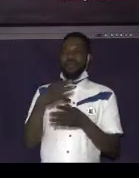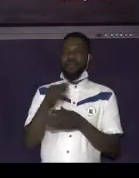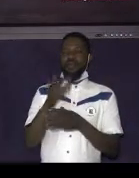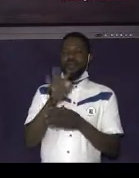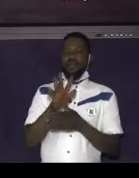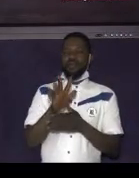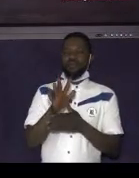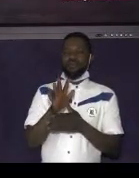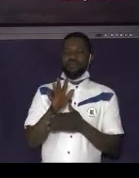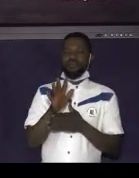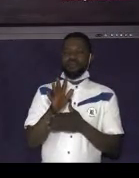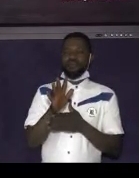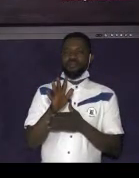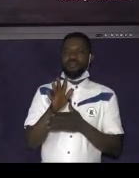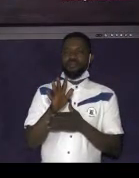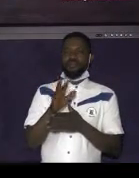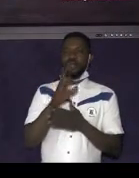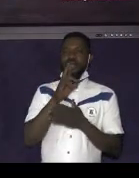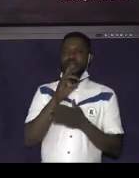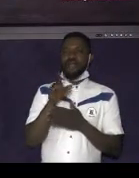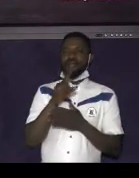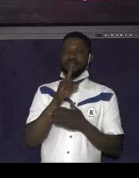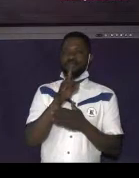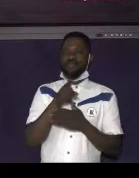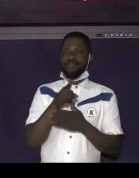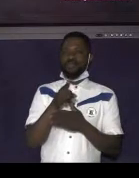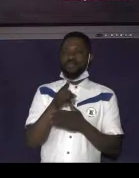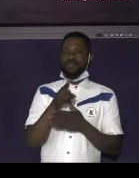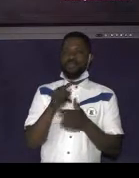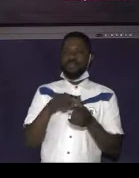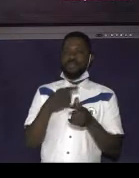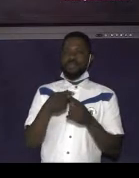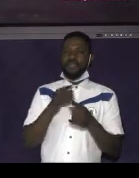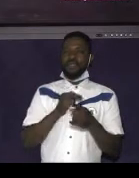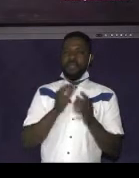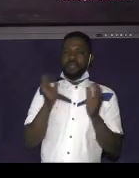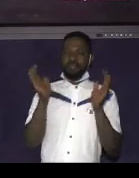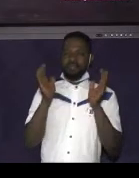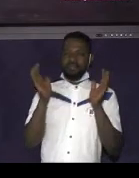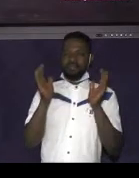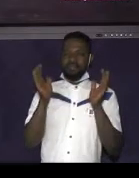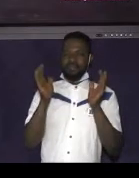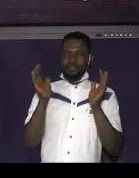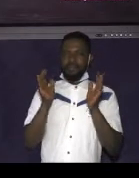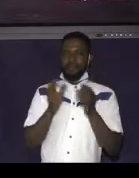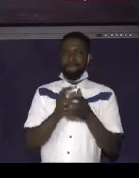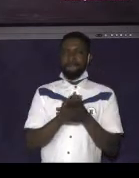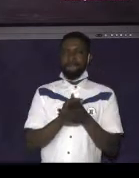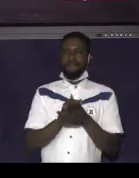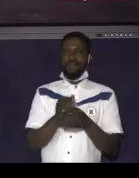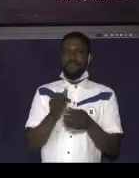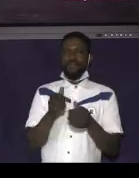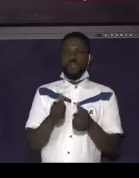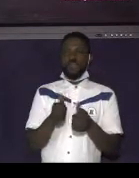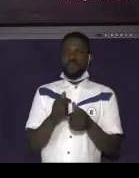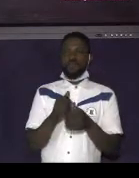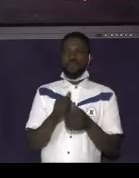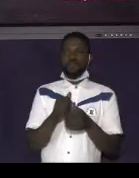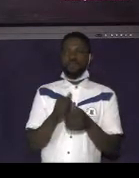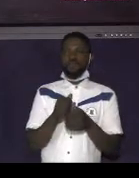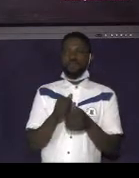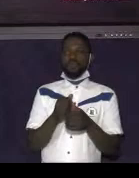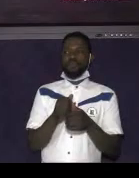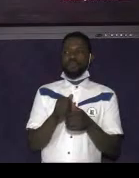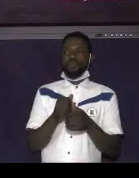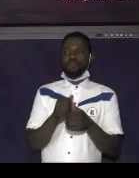5. Are you sure? Then I celebrate you with a chair. Well done,